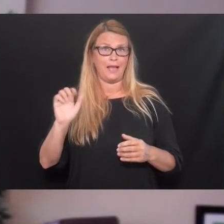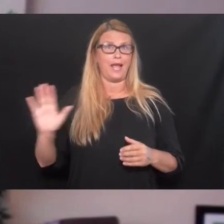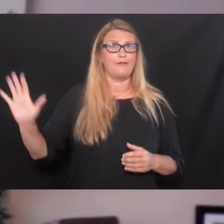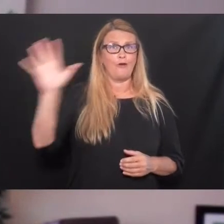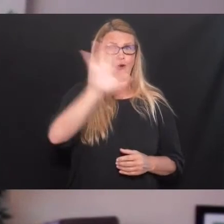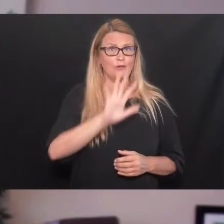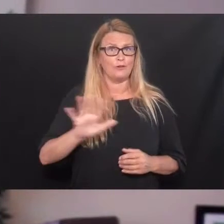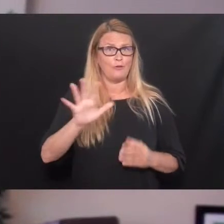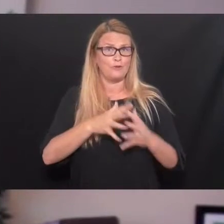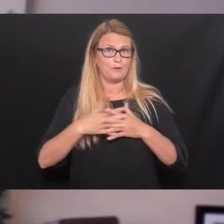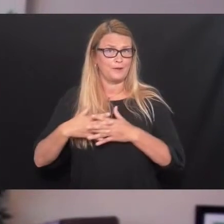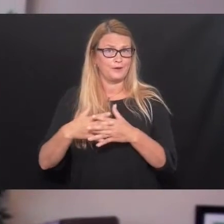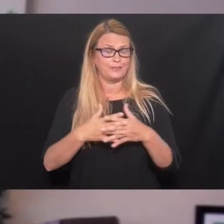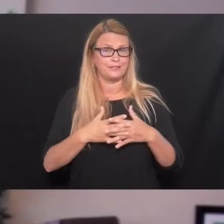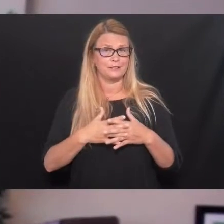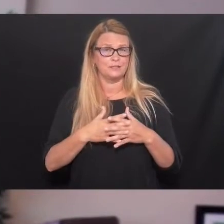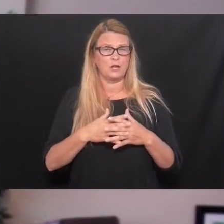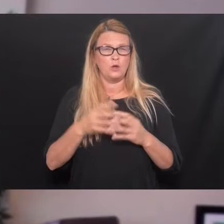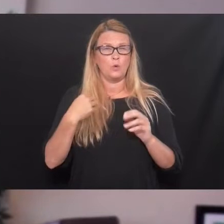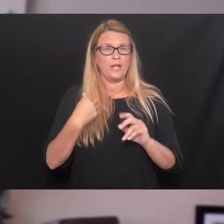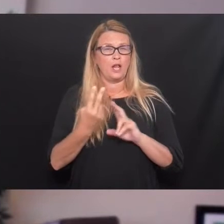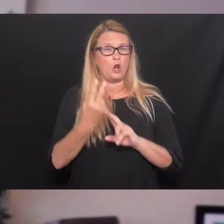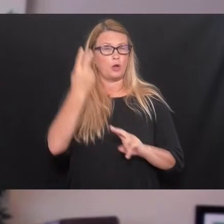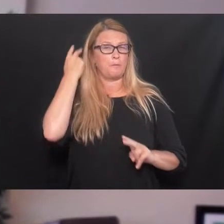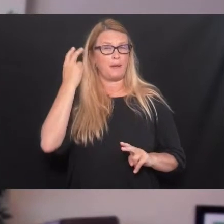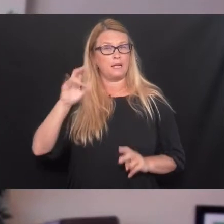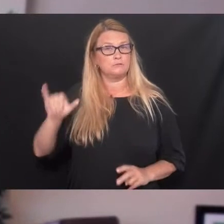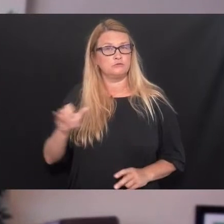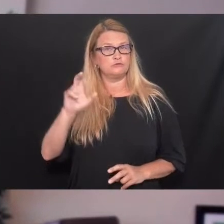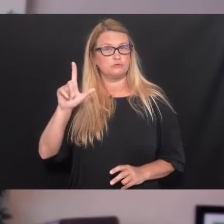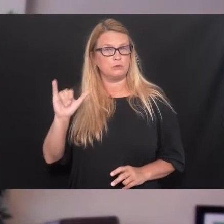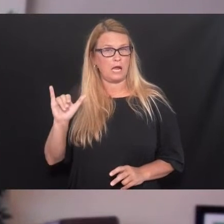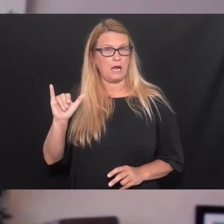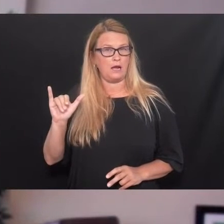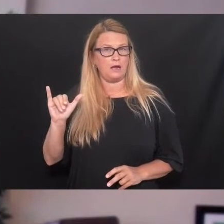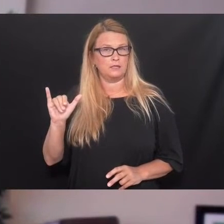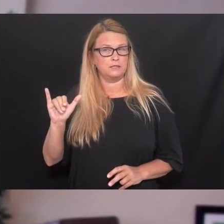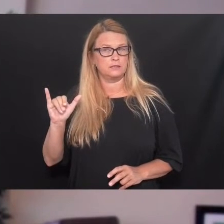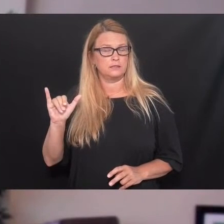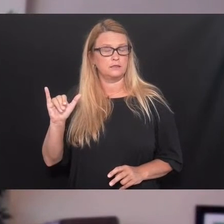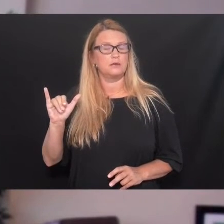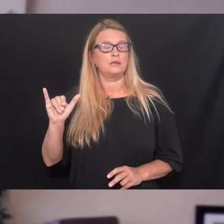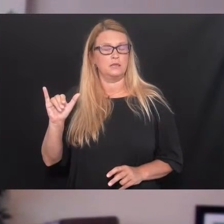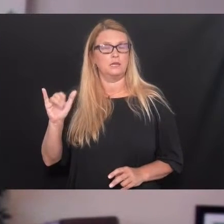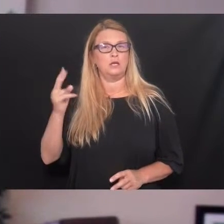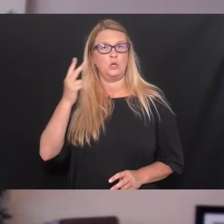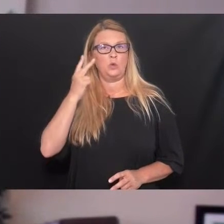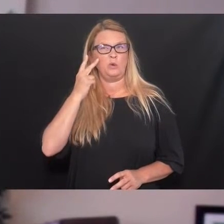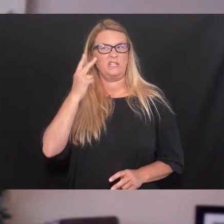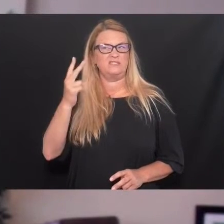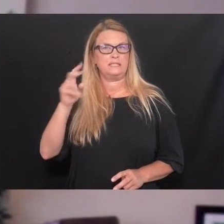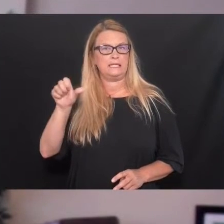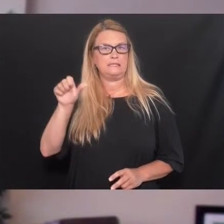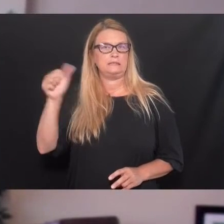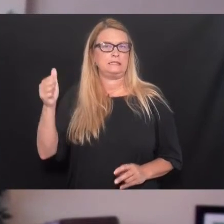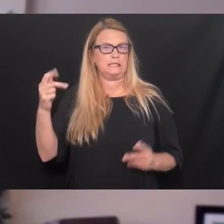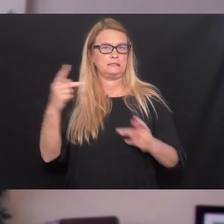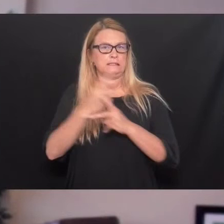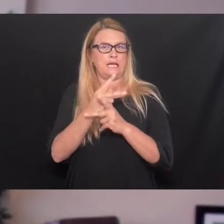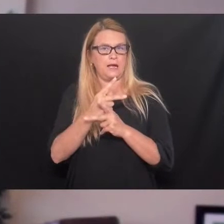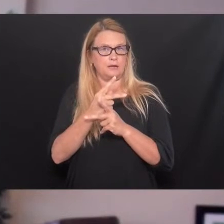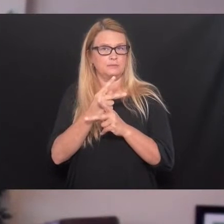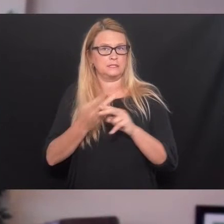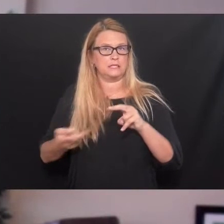of July as a comparison to where we are today, we have seen a 10-fold increase in the number of